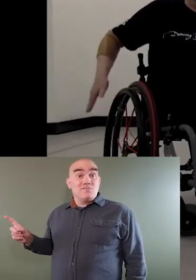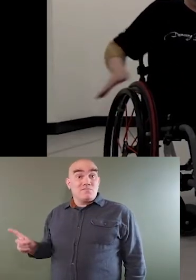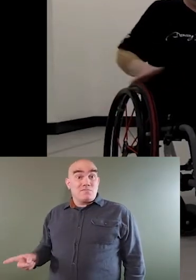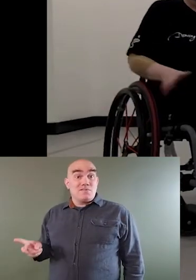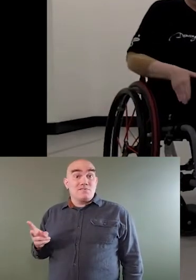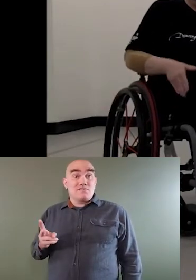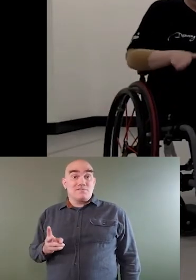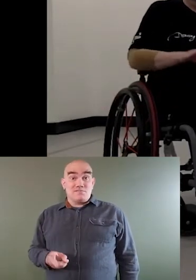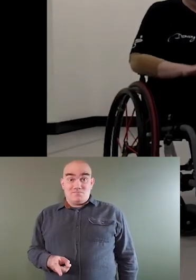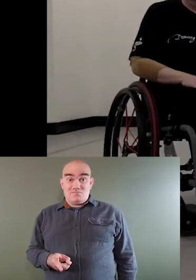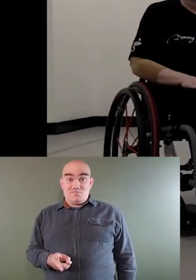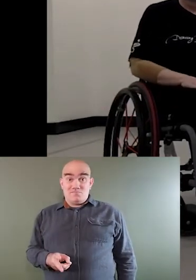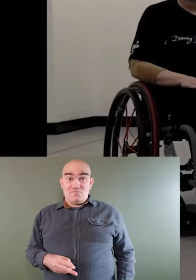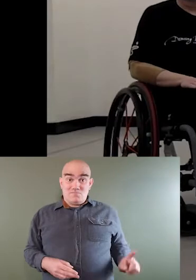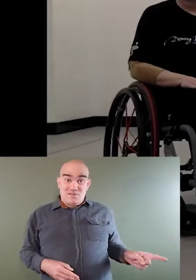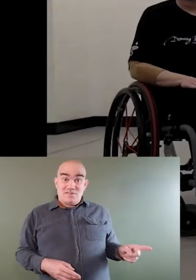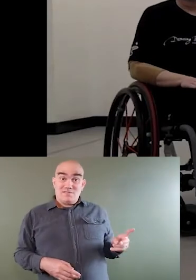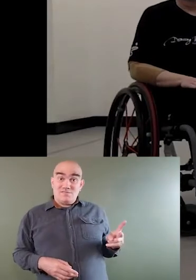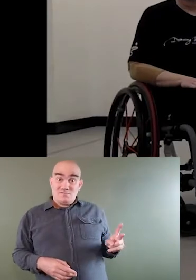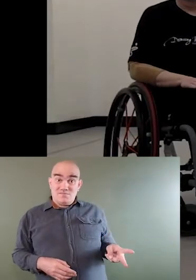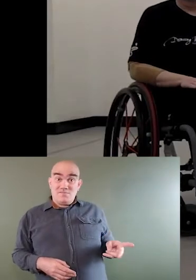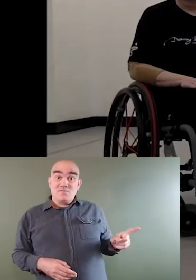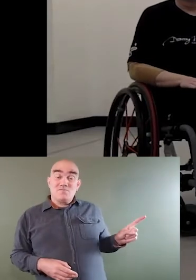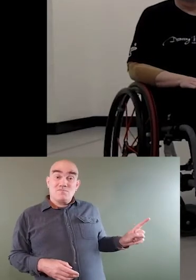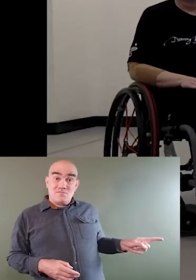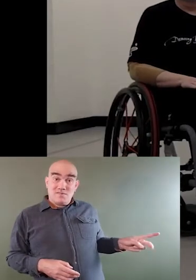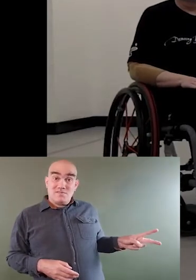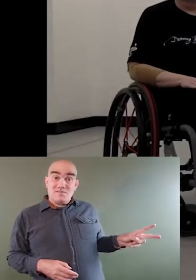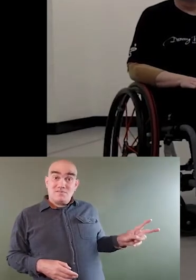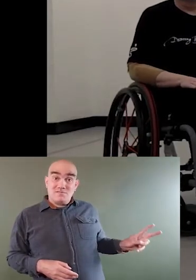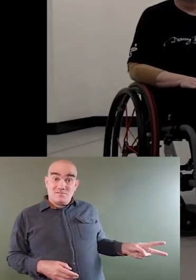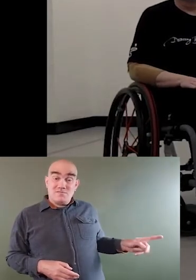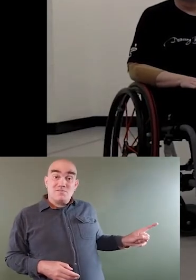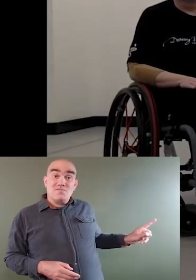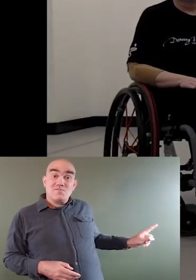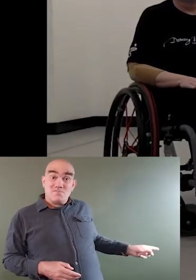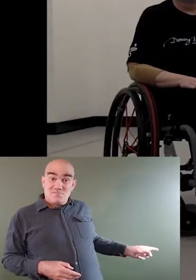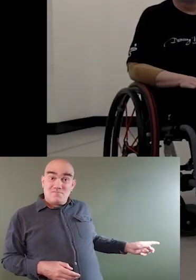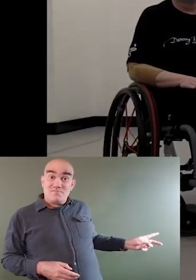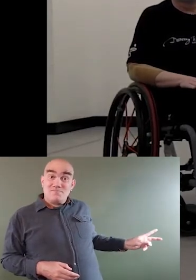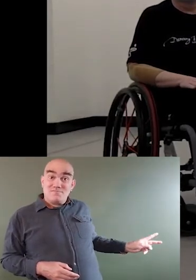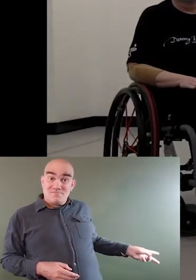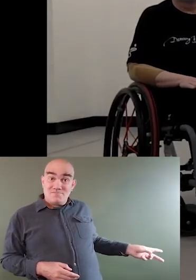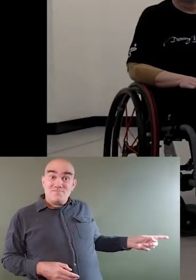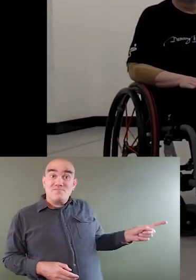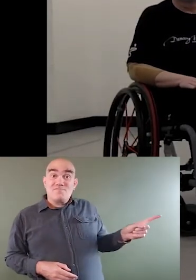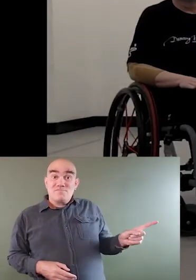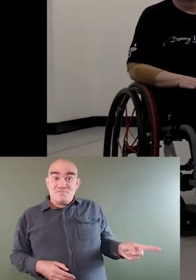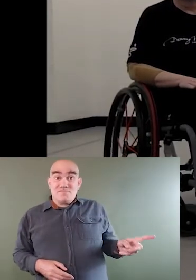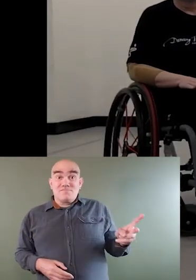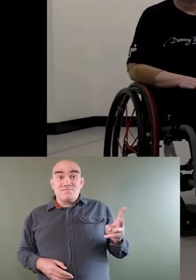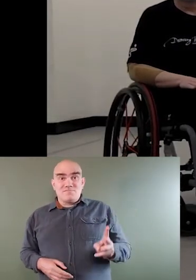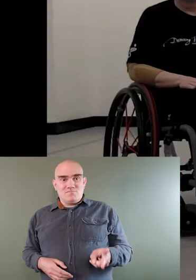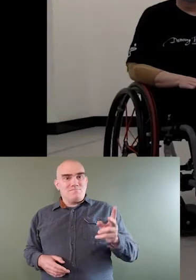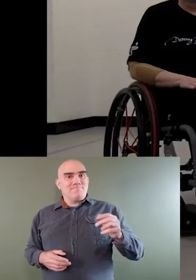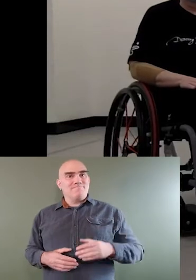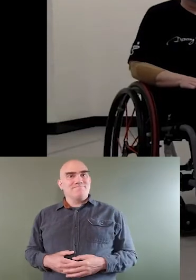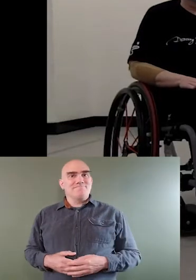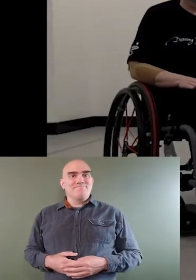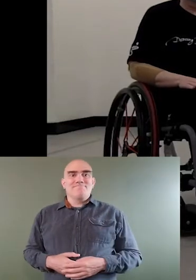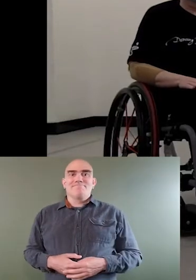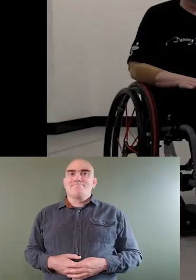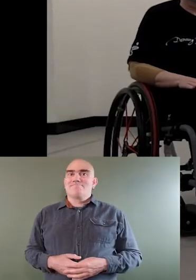2, just 1, and neutral. Front, 2, side, 2, back, 2, just 1, and